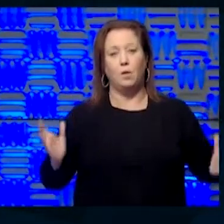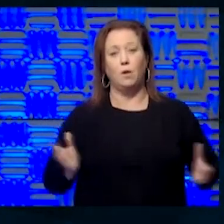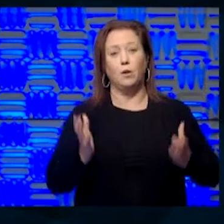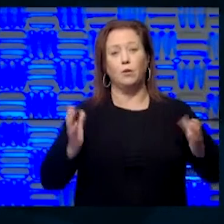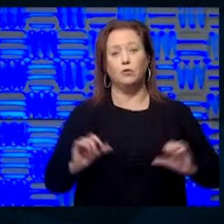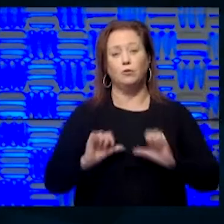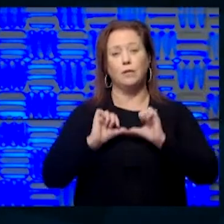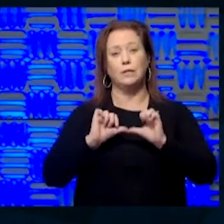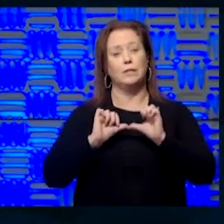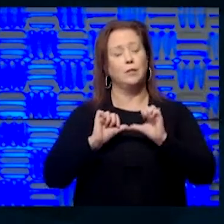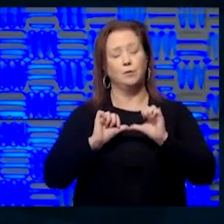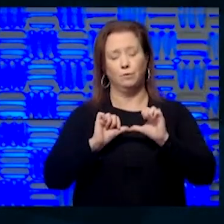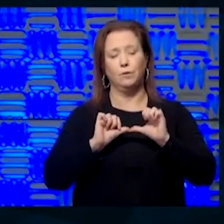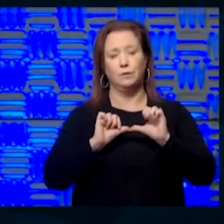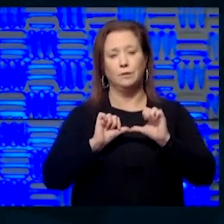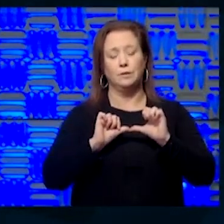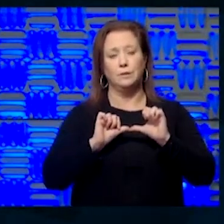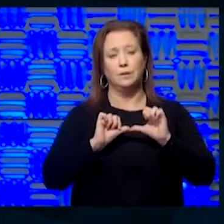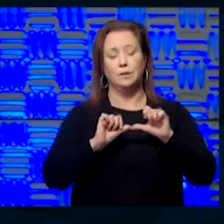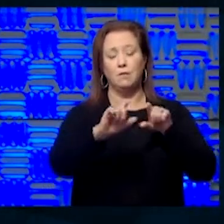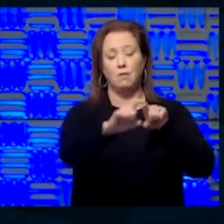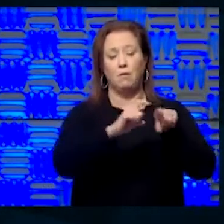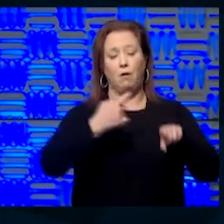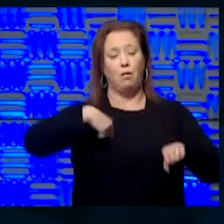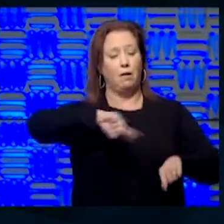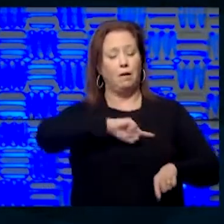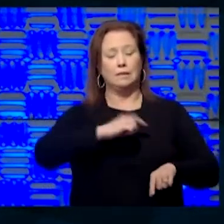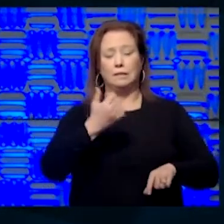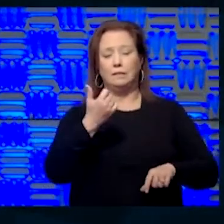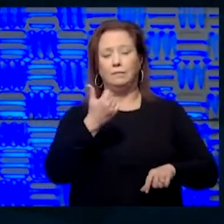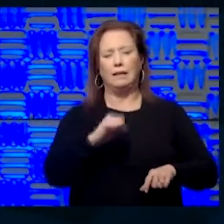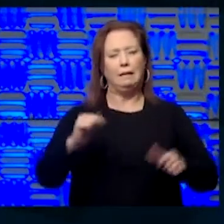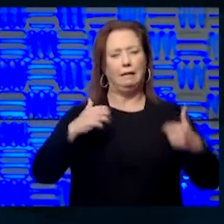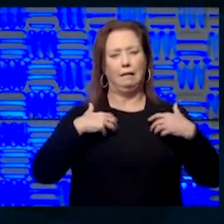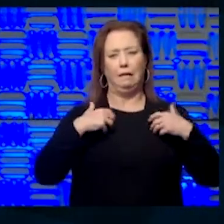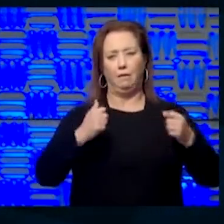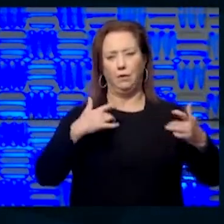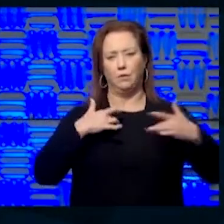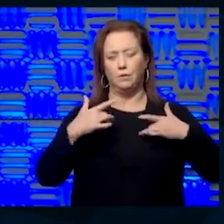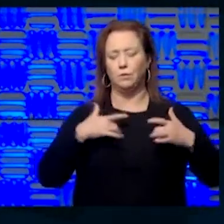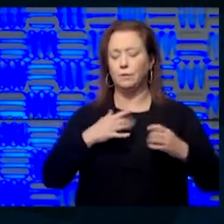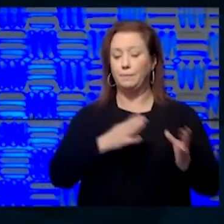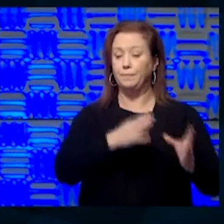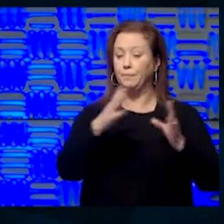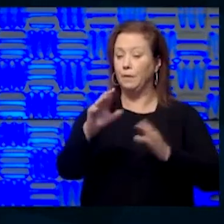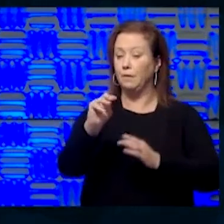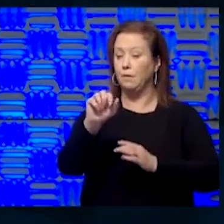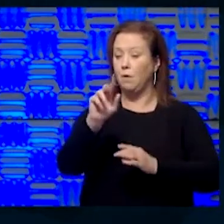to continue to do the same, and give us a call if you have any health concerns. Mark?